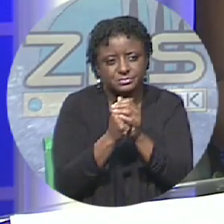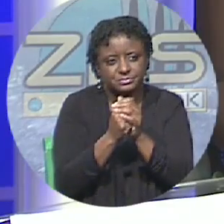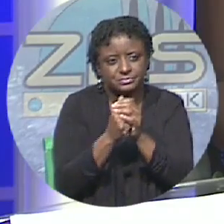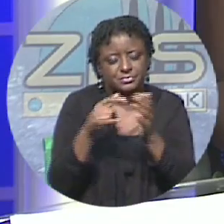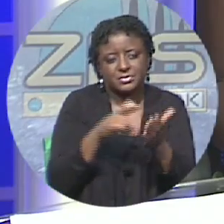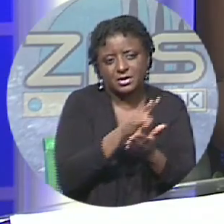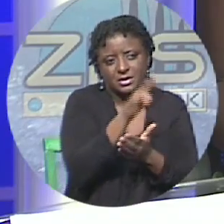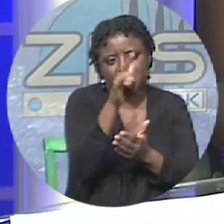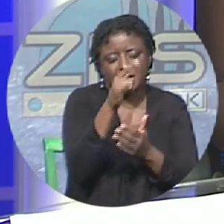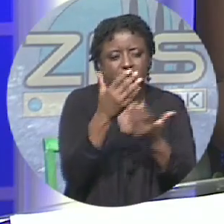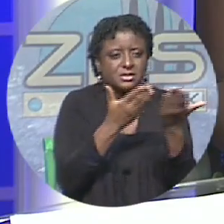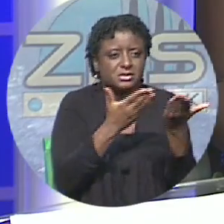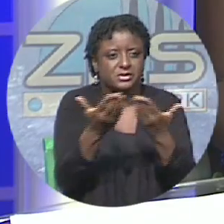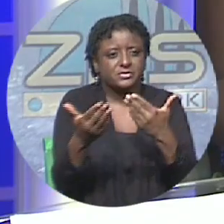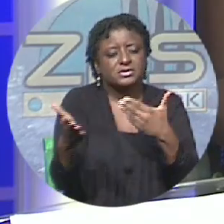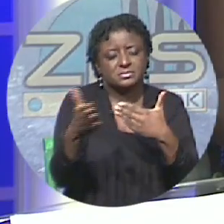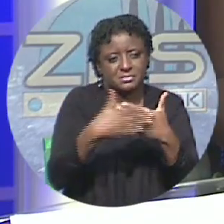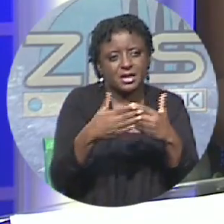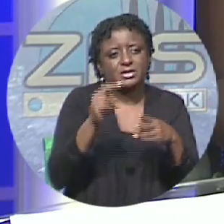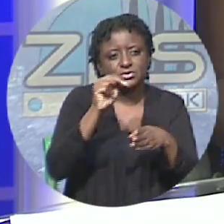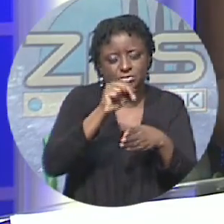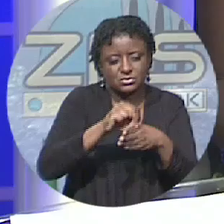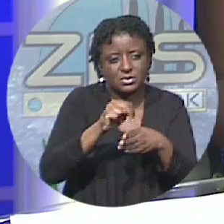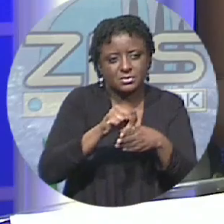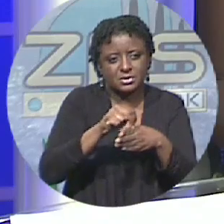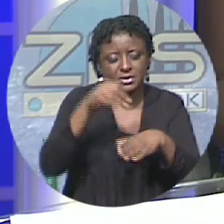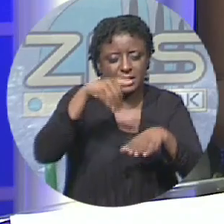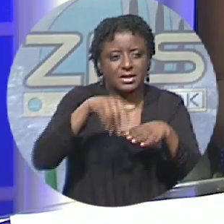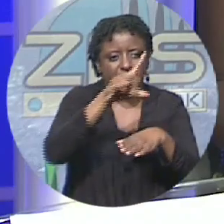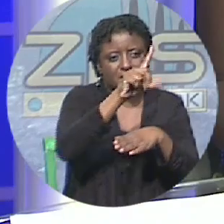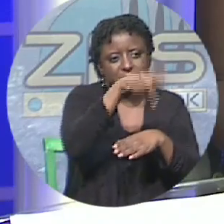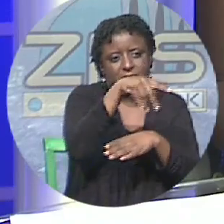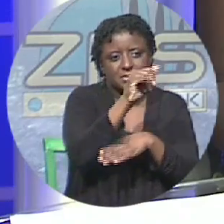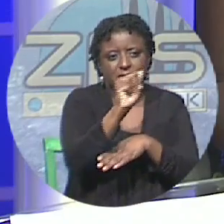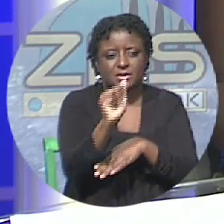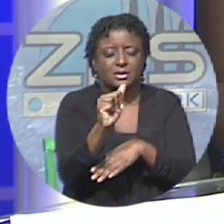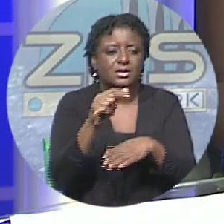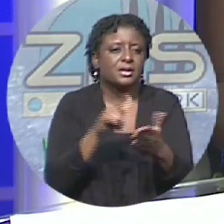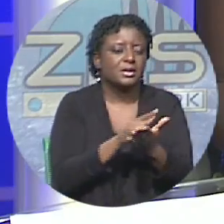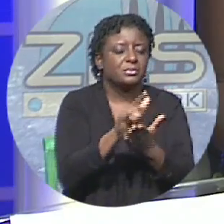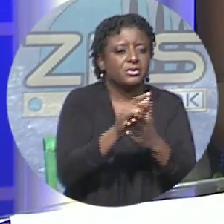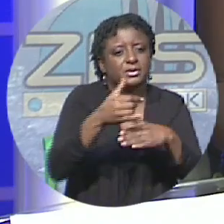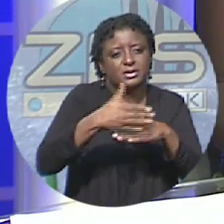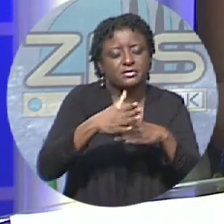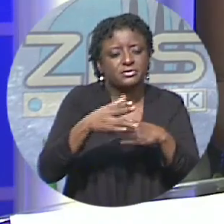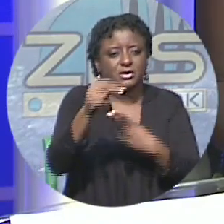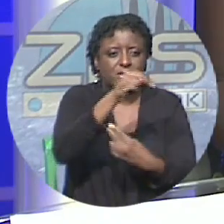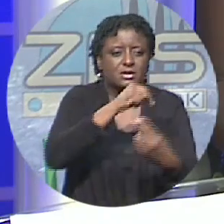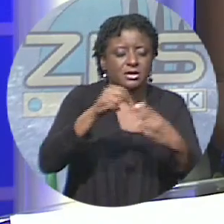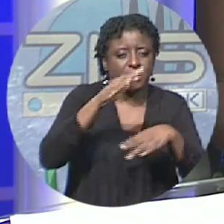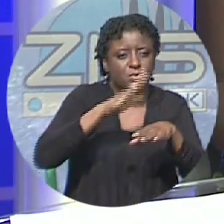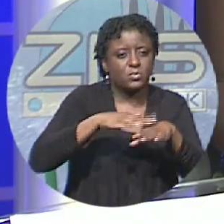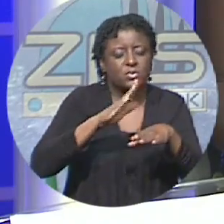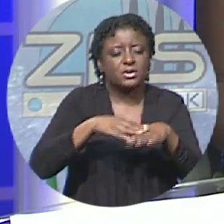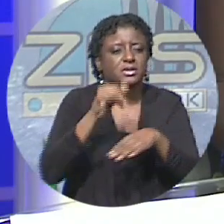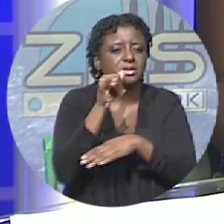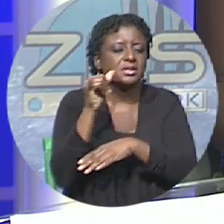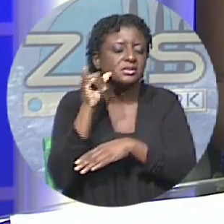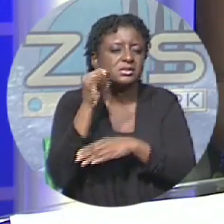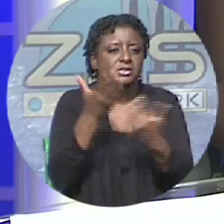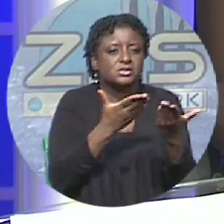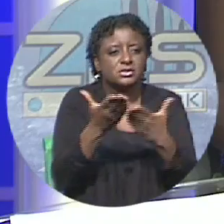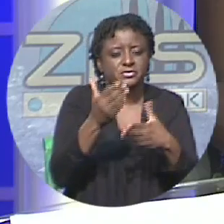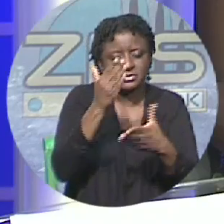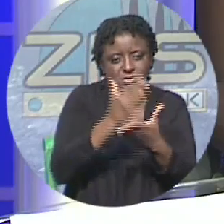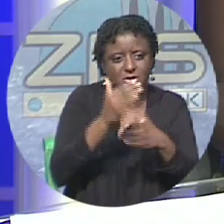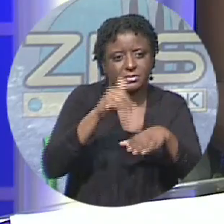Airline services are back to normal at the Lynden Pindling International Airport following hurricane warnings yesterday. Services ended at 2